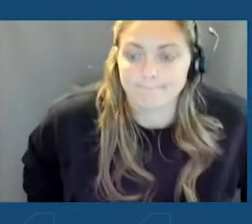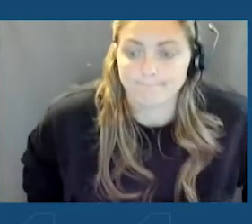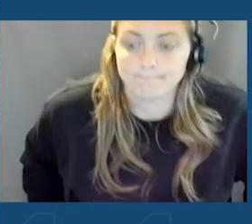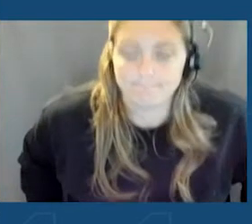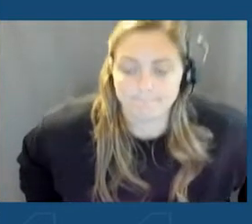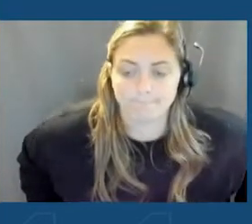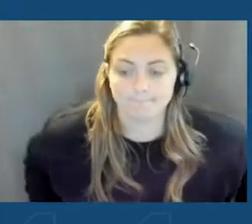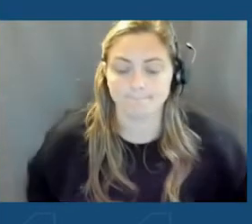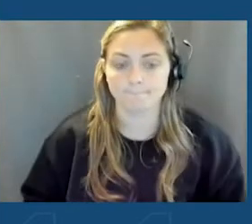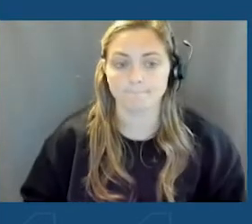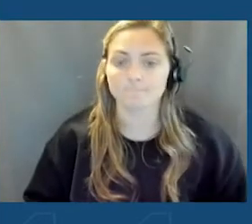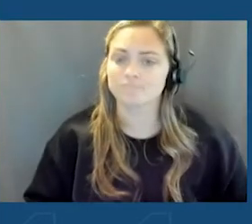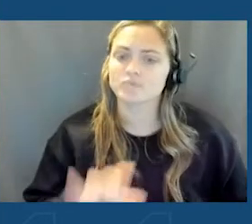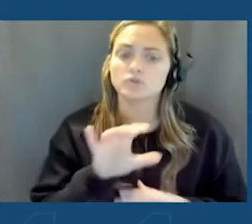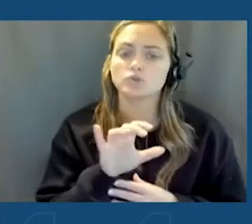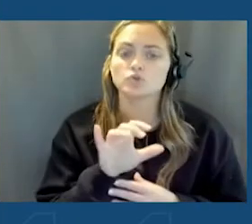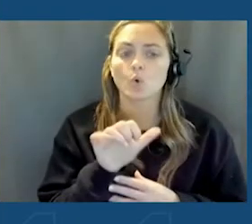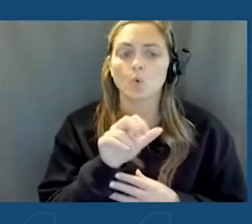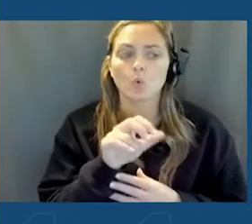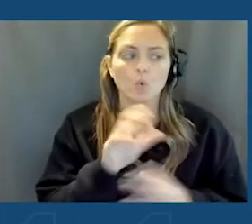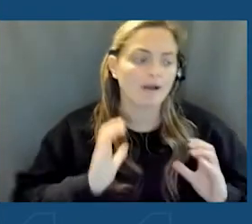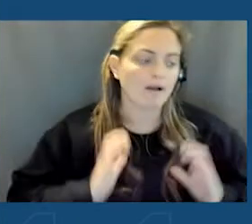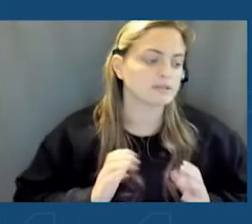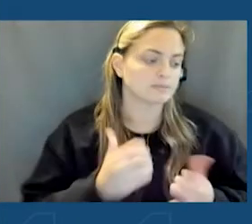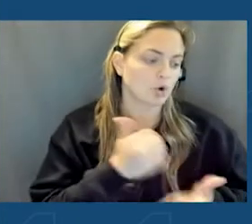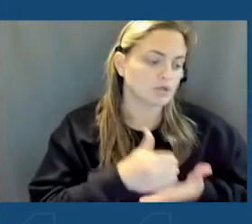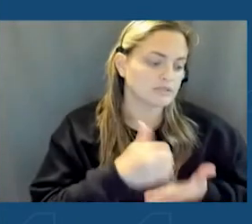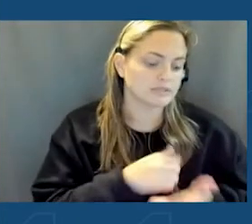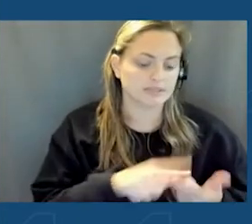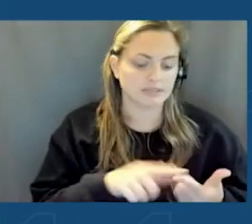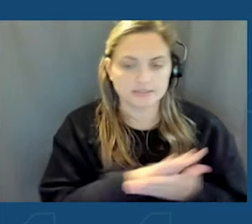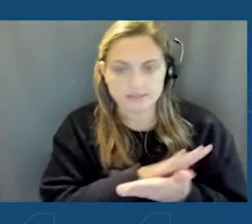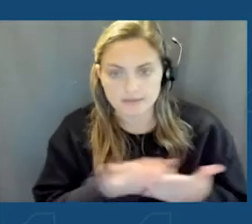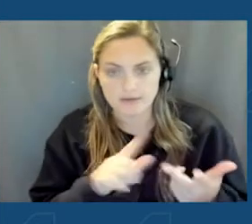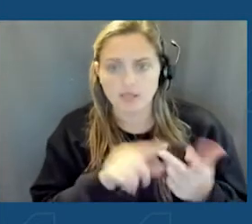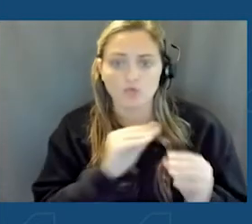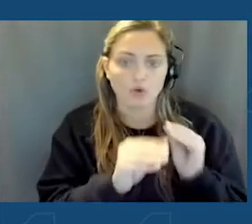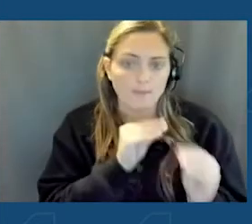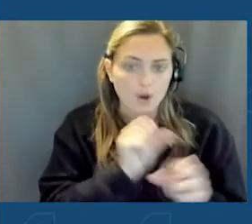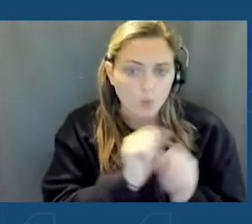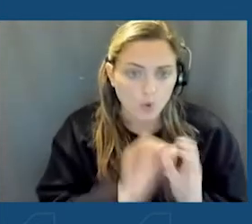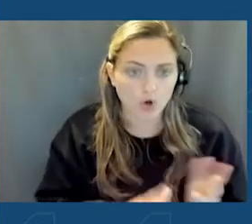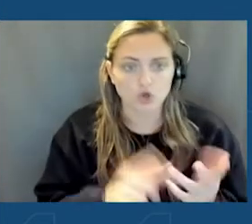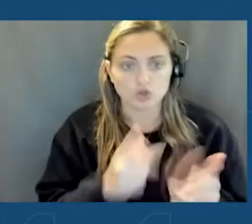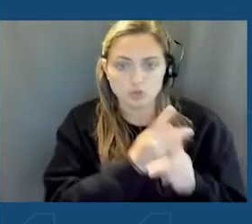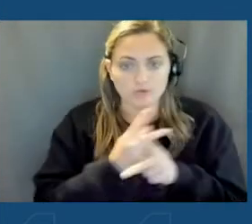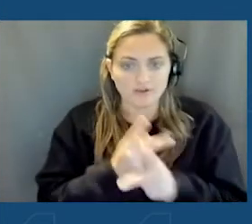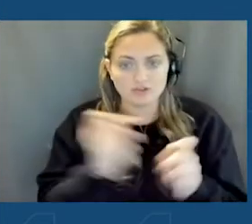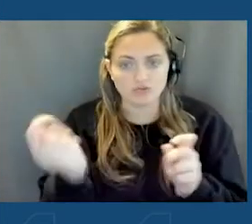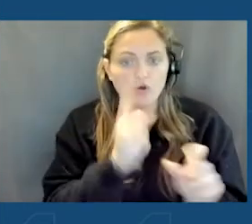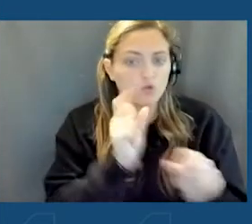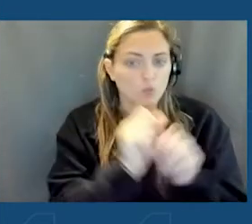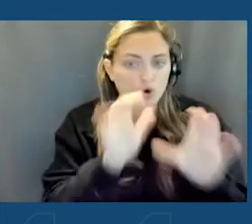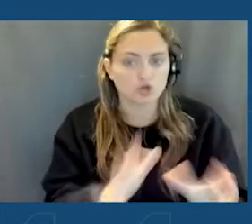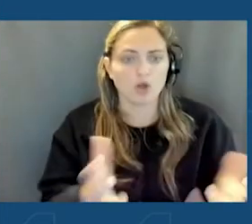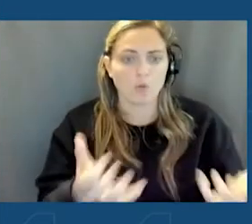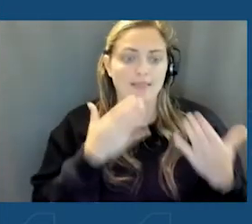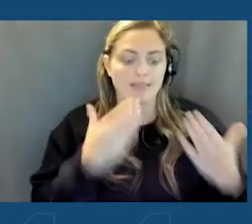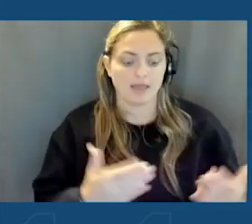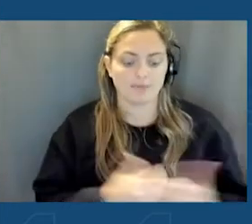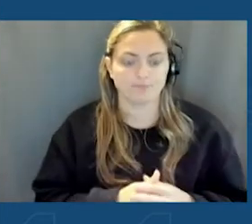The station customer assistants, the maintenance workers, the repair workers, and the supervisors of all these workers. And I want to thank